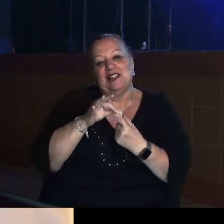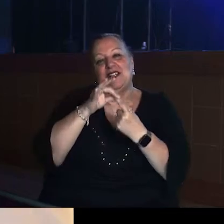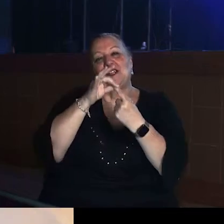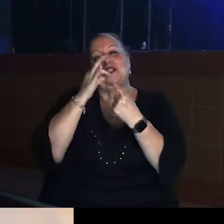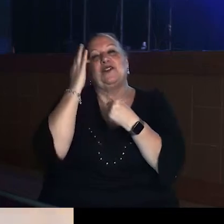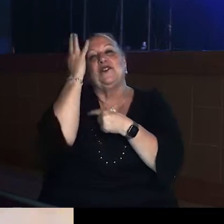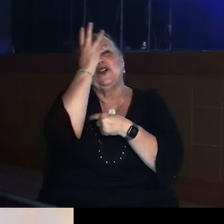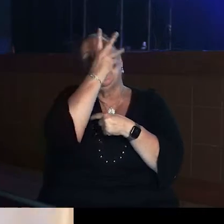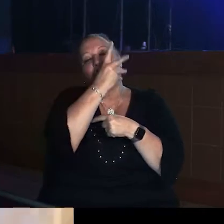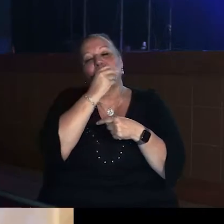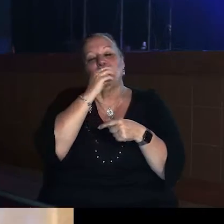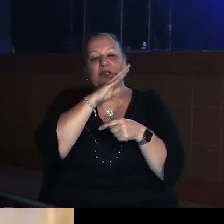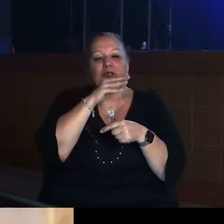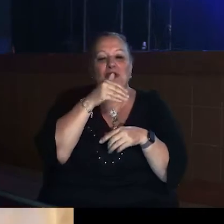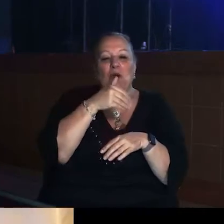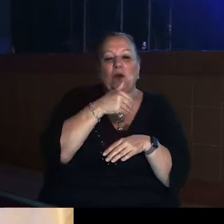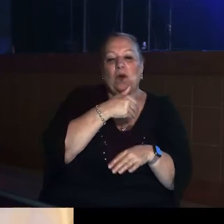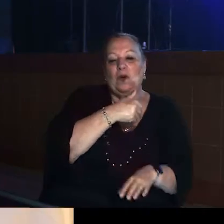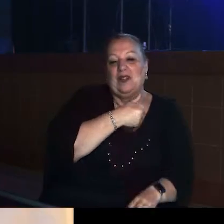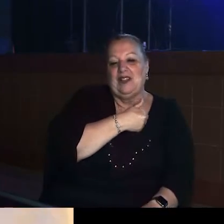wonderful? Isn't she